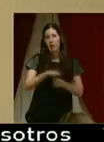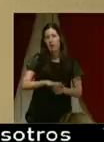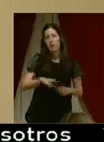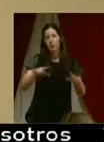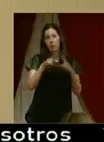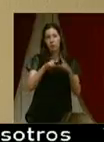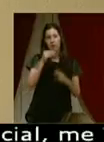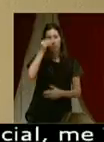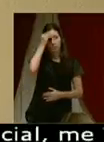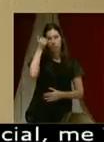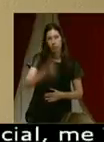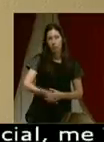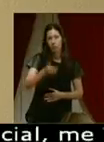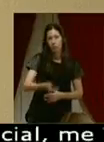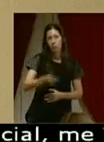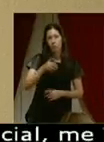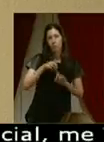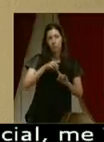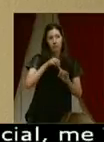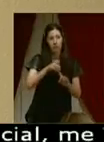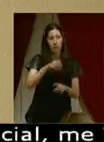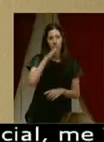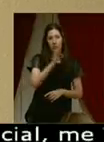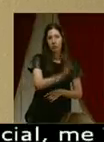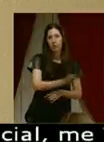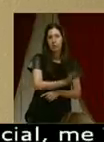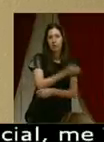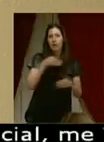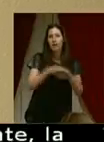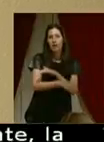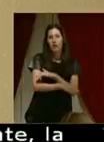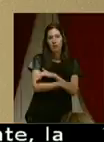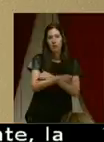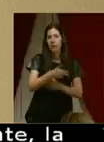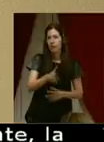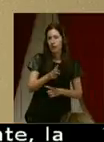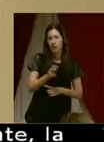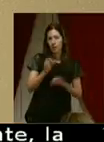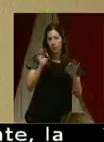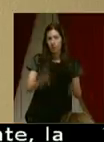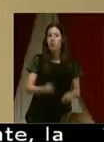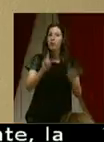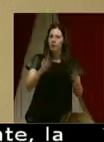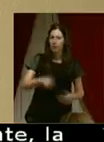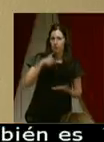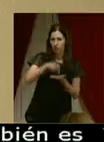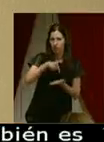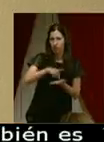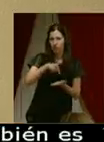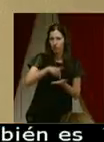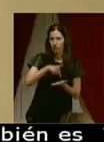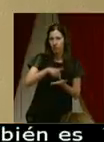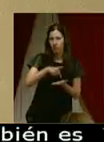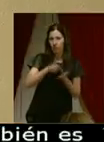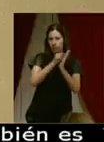already embedded. So if you're taking a social approach on this, that is very important, because it is a right, but